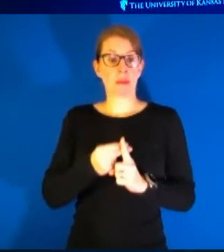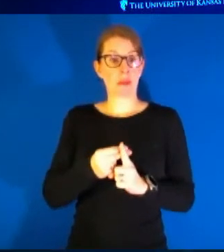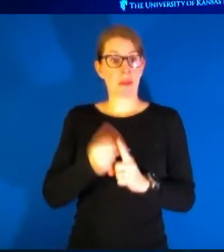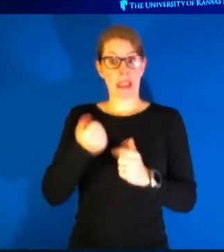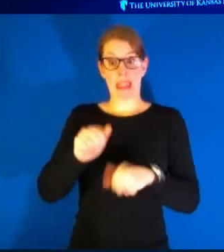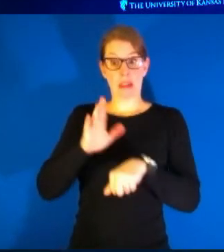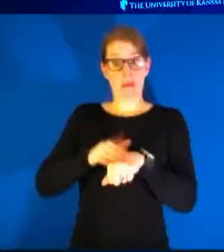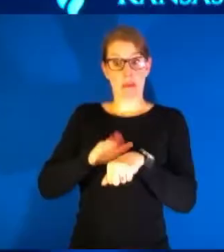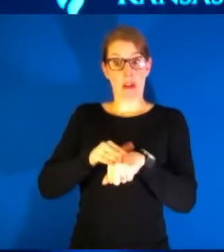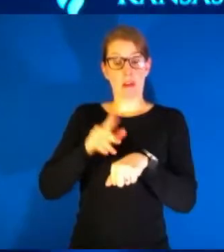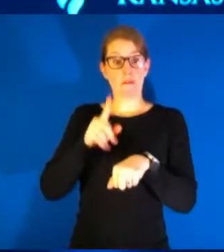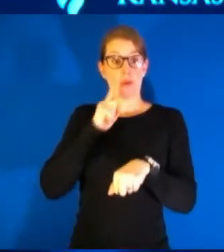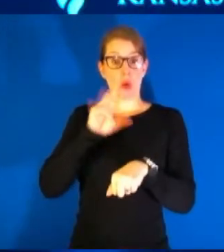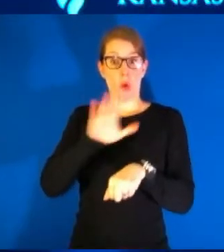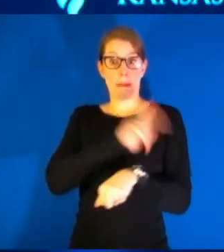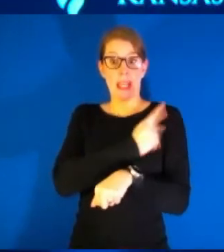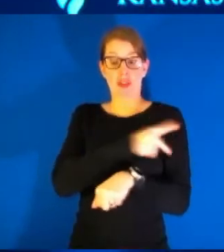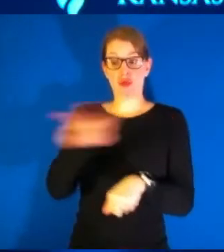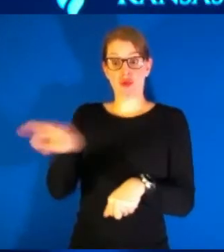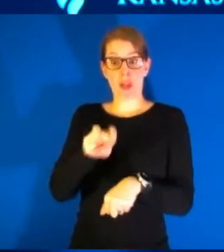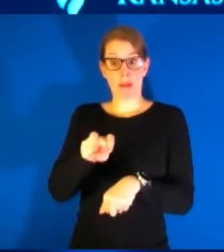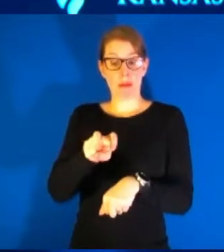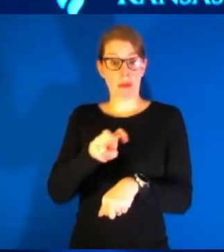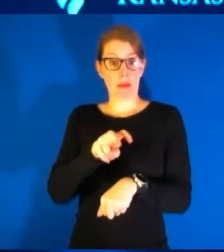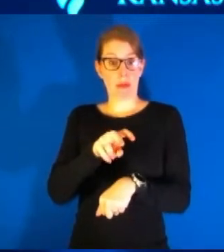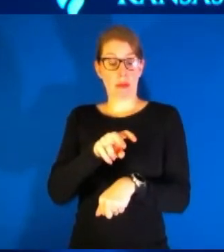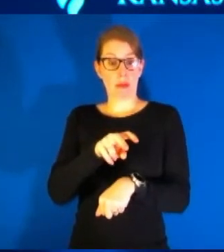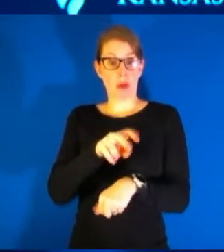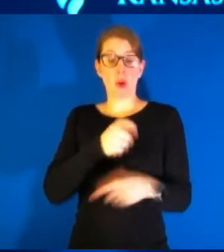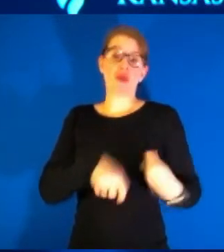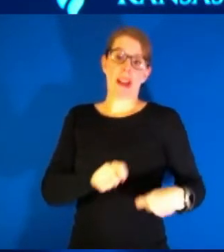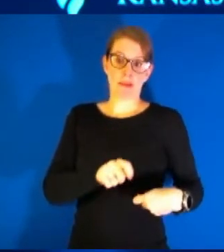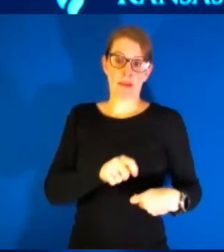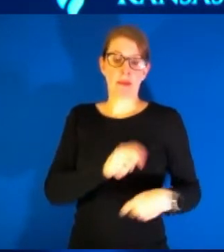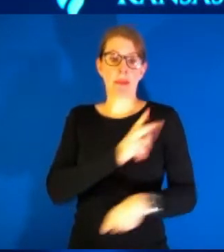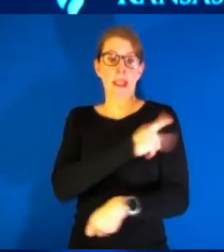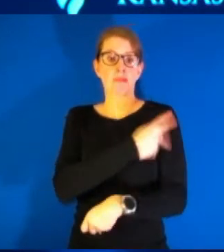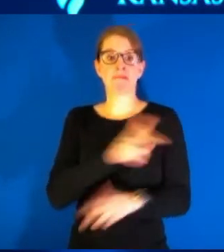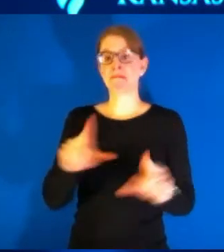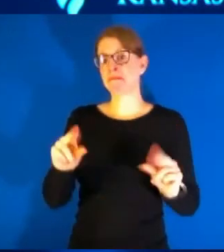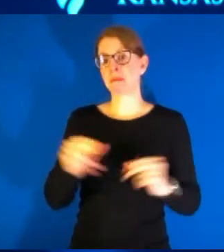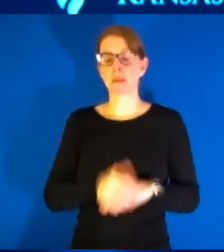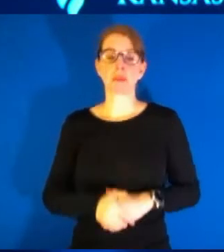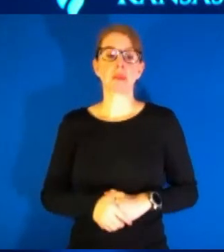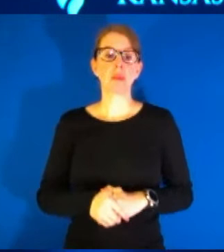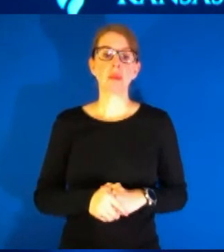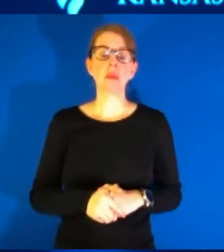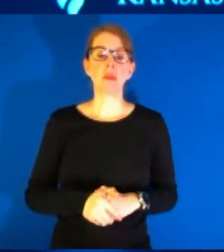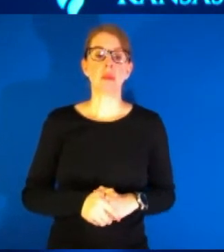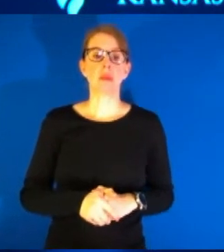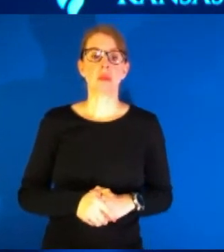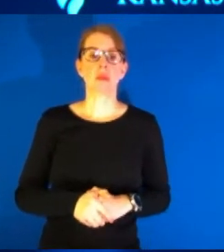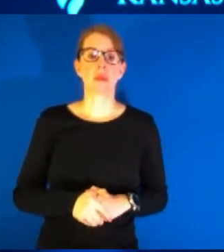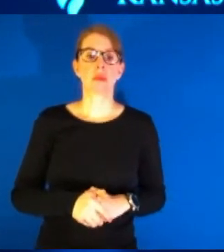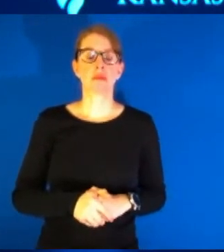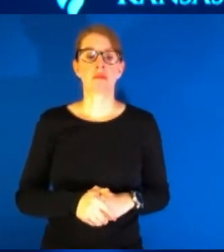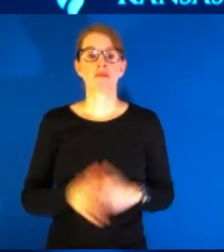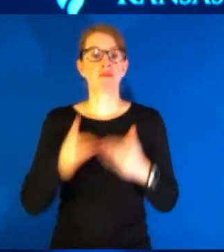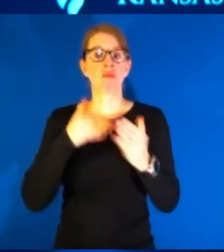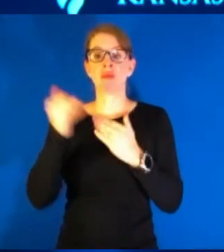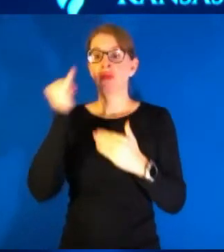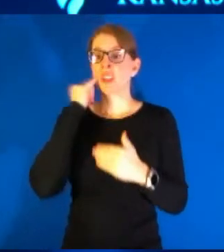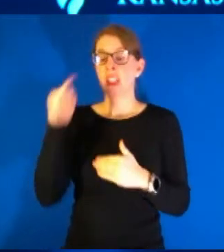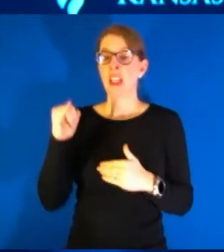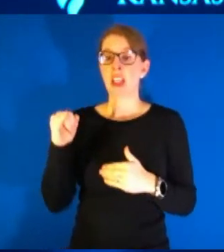transplant patients when it comes to the you shot? know, like Dr. Hawkins said, this is, whether you have a quadruple bypass, whether you have